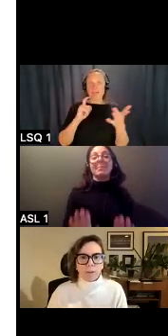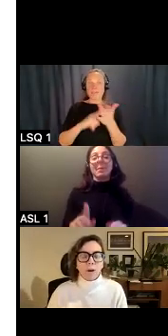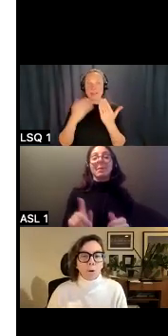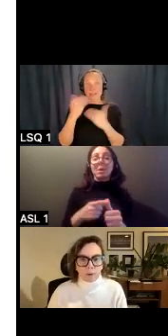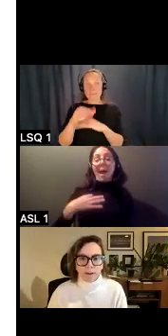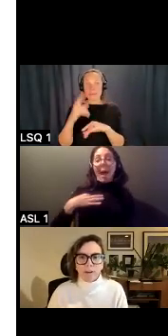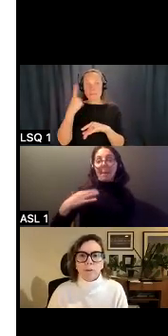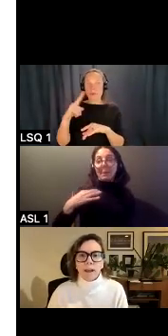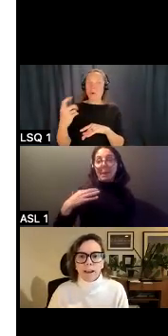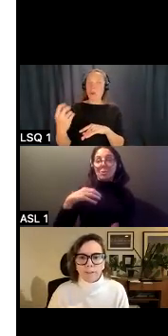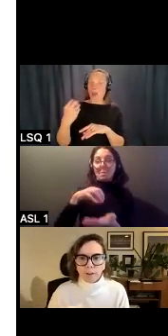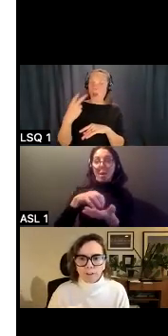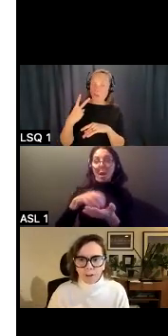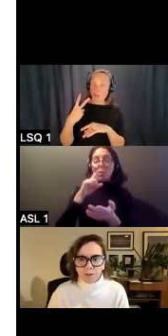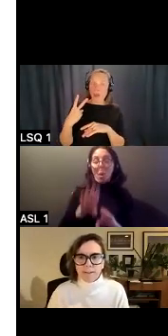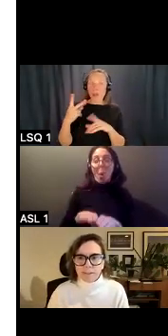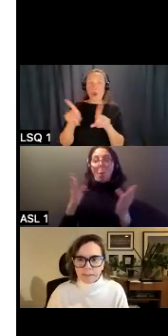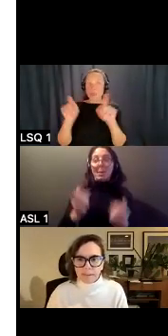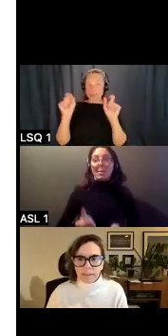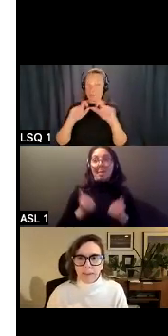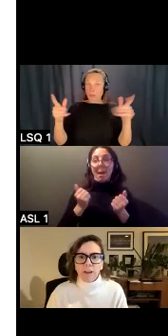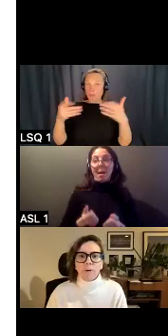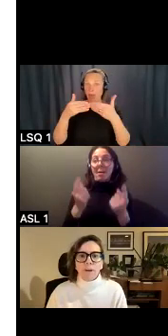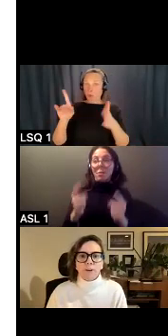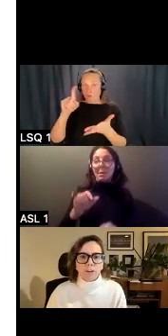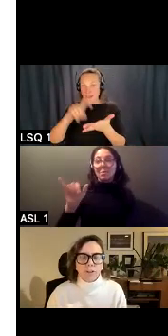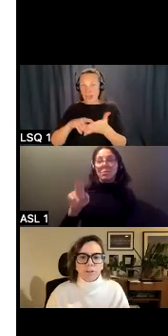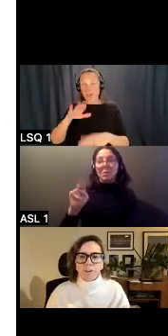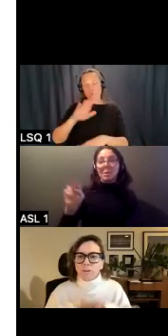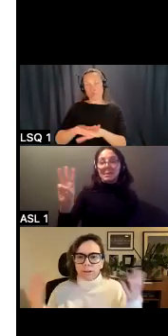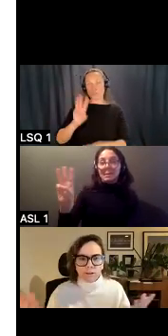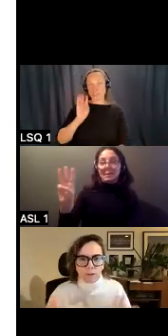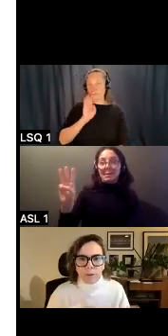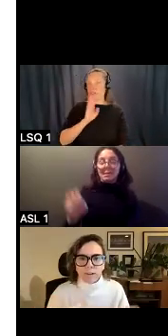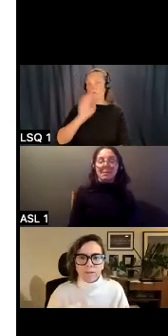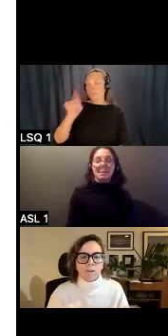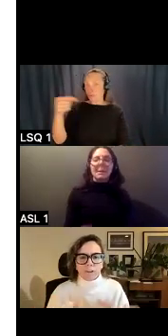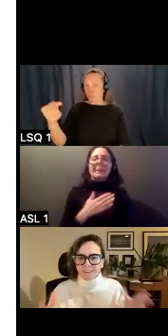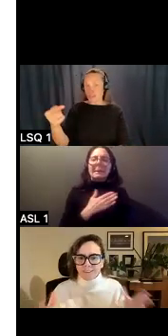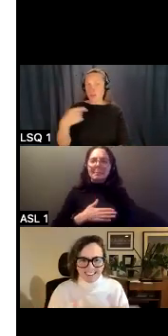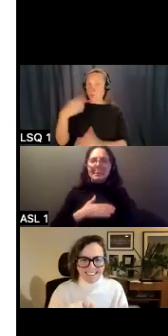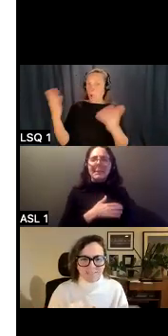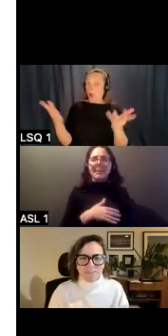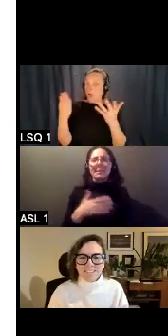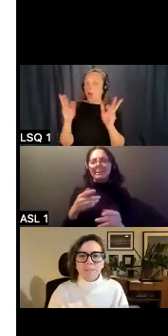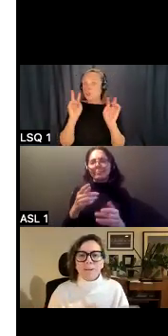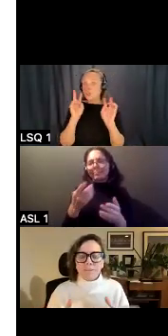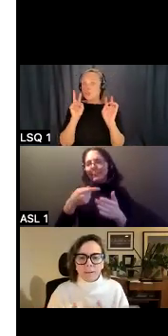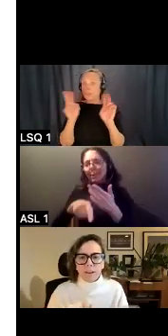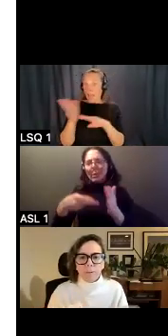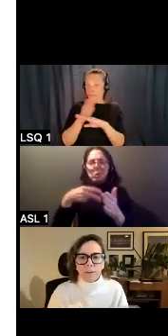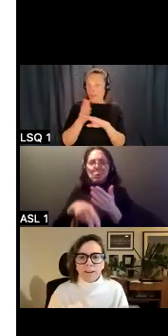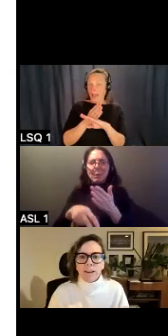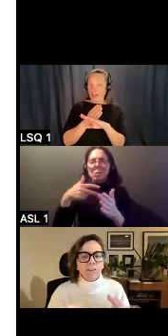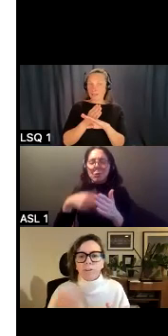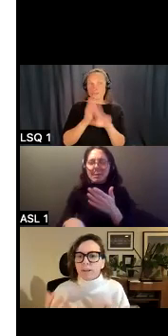portal will open and go live on January 6th. We encourage you to use the next few weeks using today's information, what's available